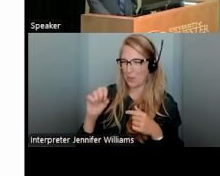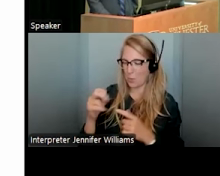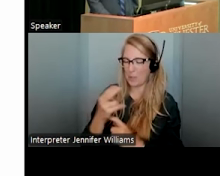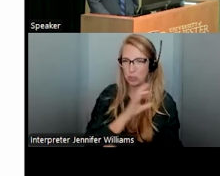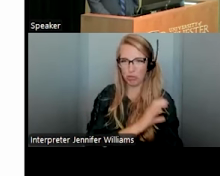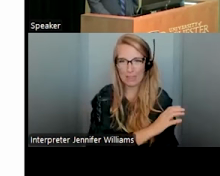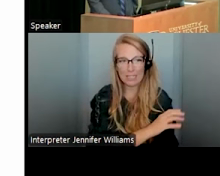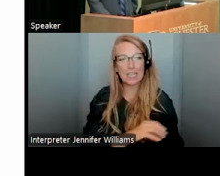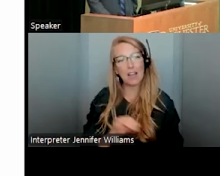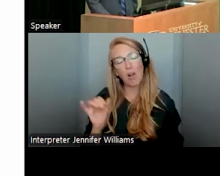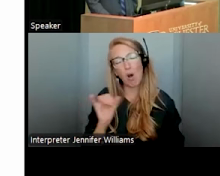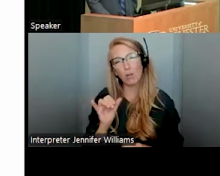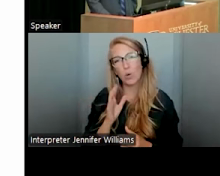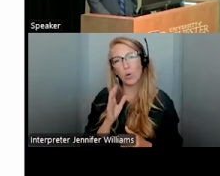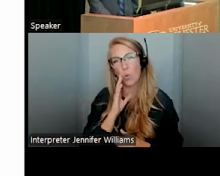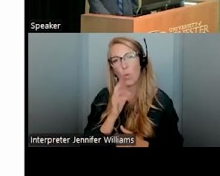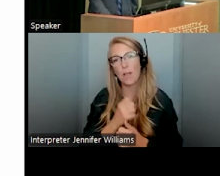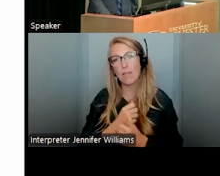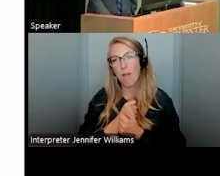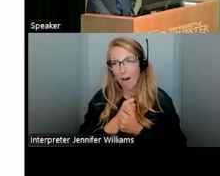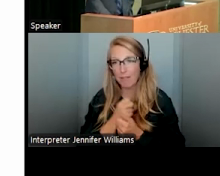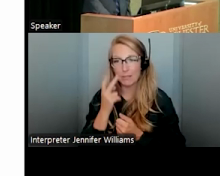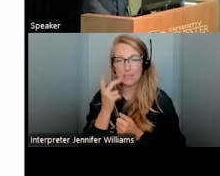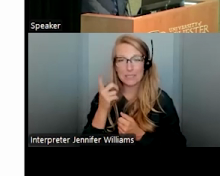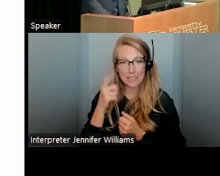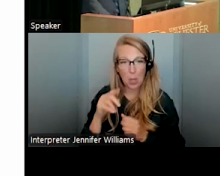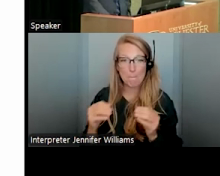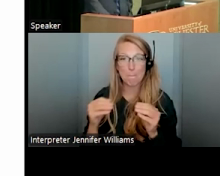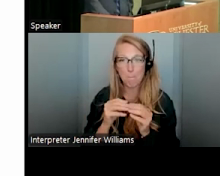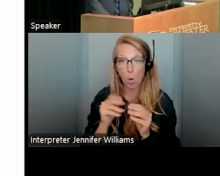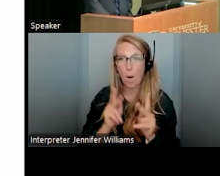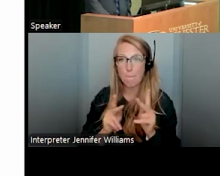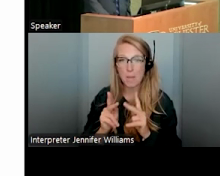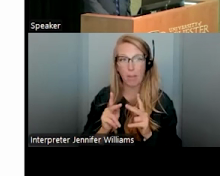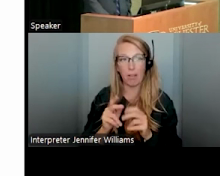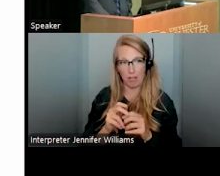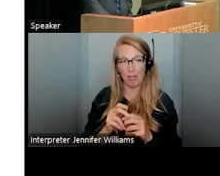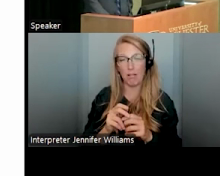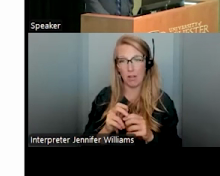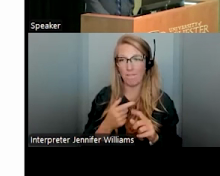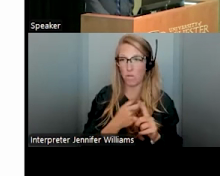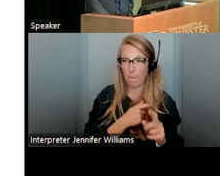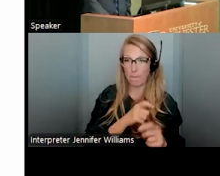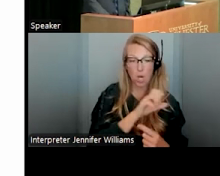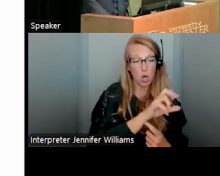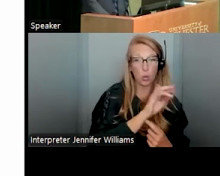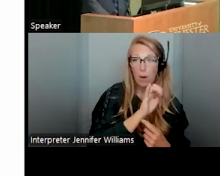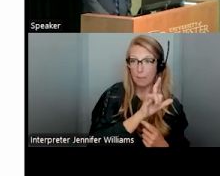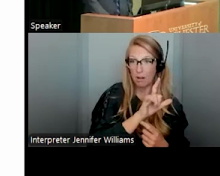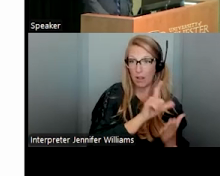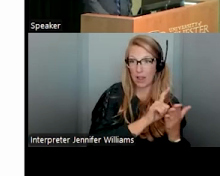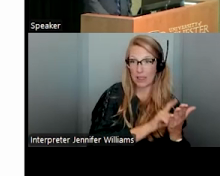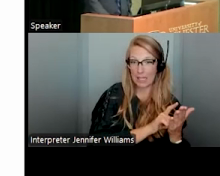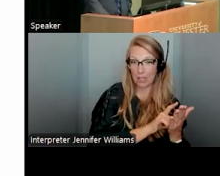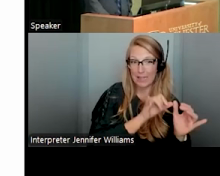And also we would love to see the more people who are transitioning to criminal legal, from the criminal legal systems to get